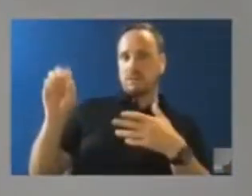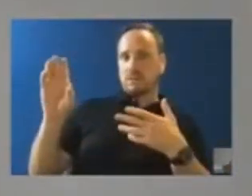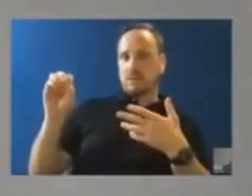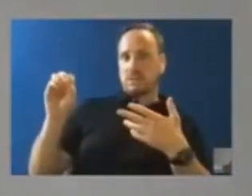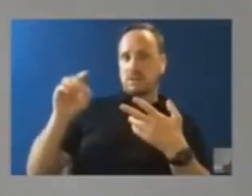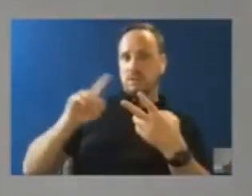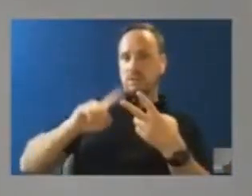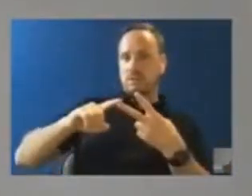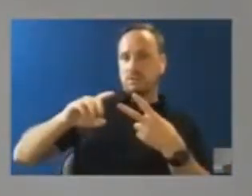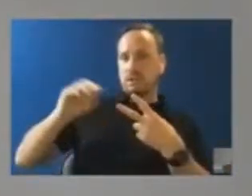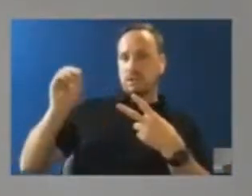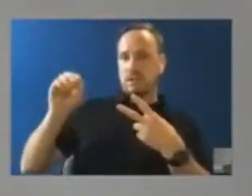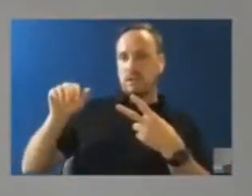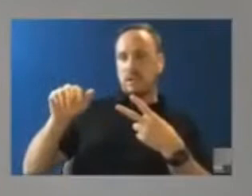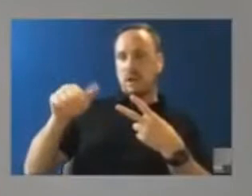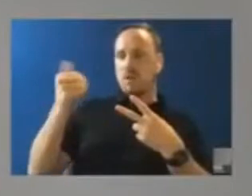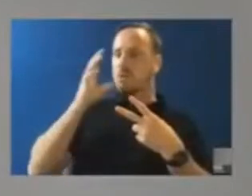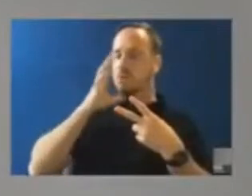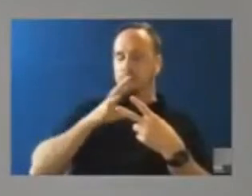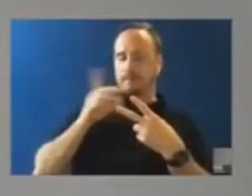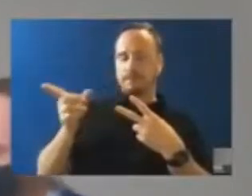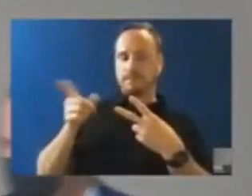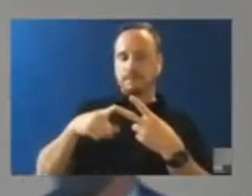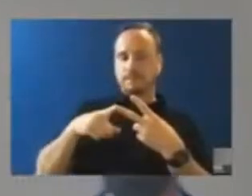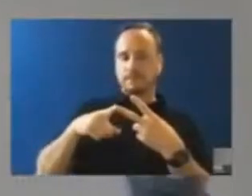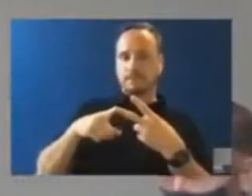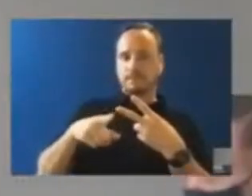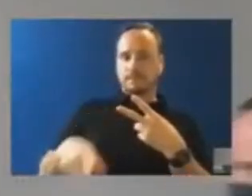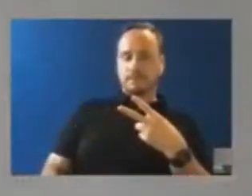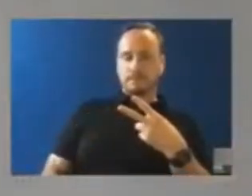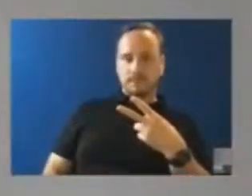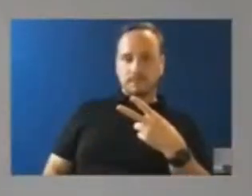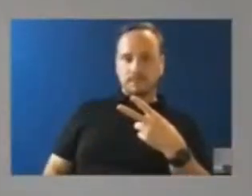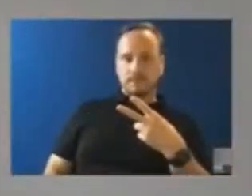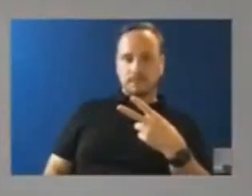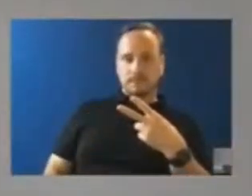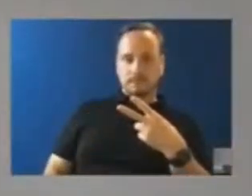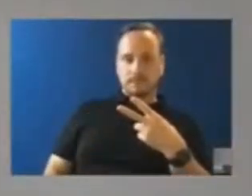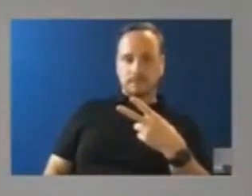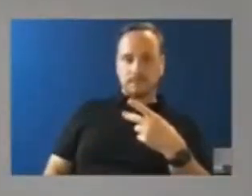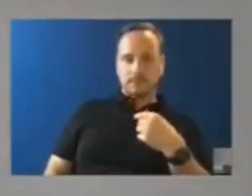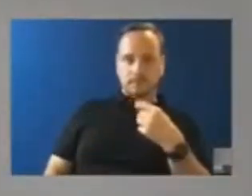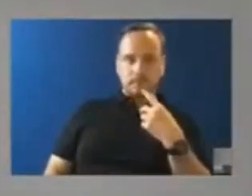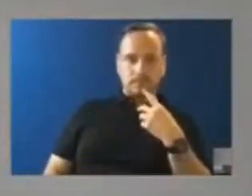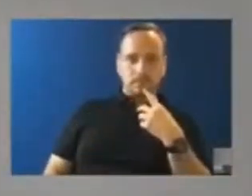and readiness, to step forward and present for us. Thank you.